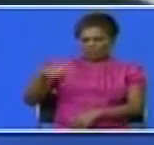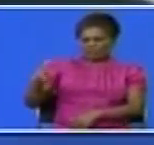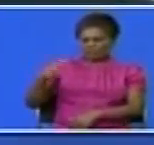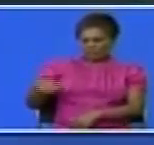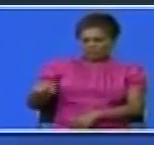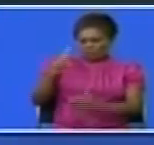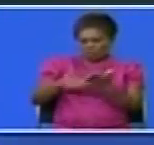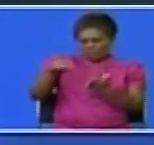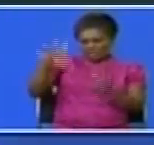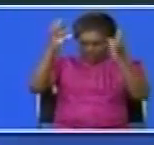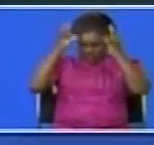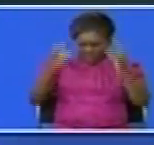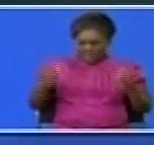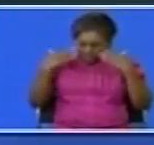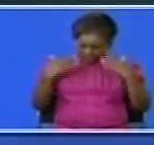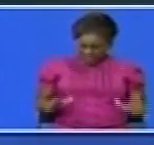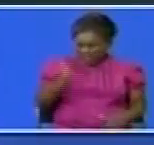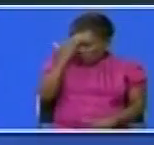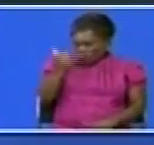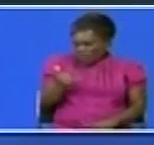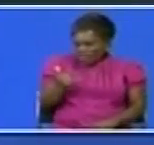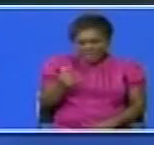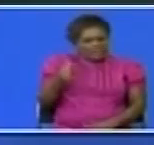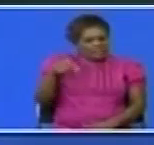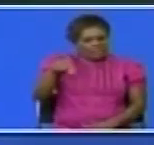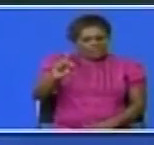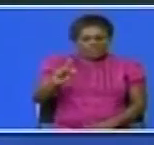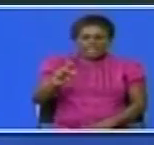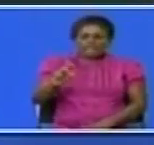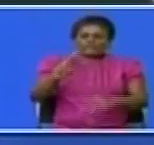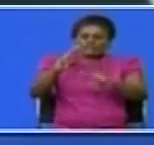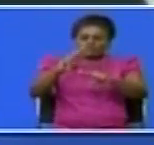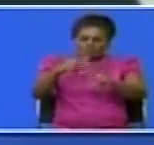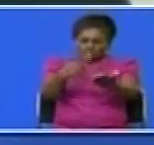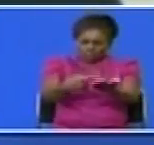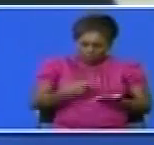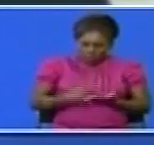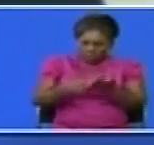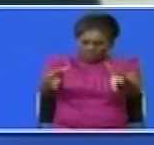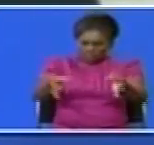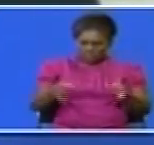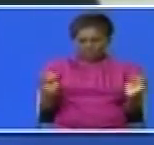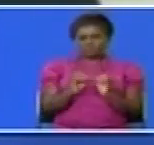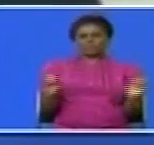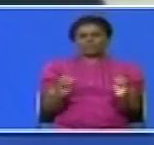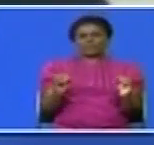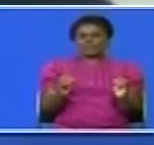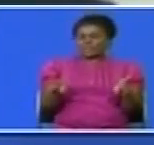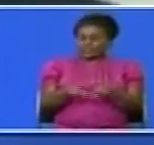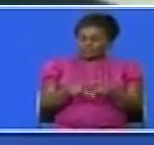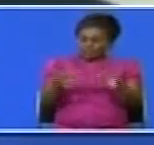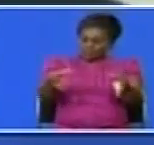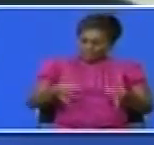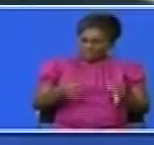already decided, because they did not cede ground. The national treasury still presented the